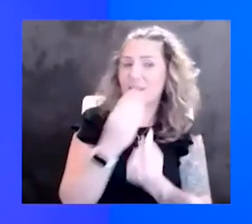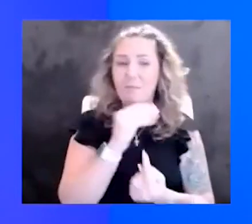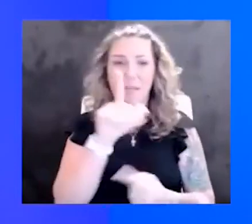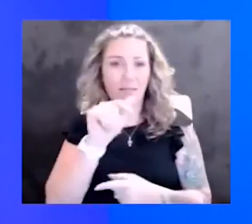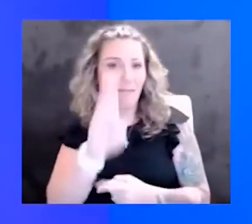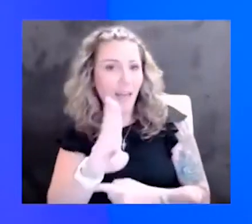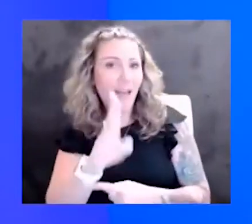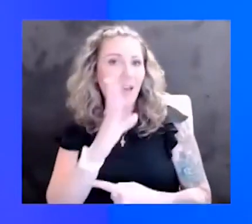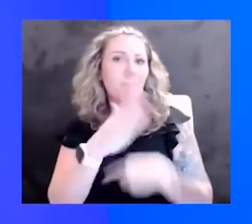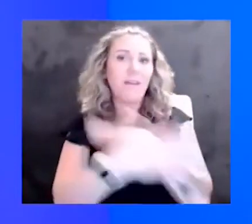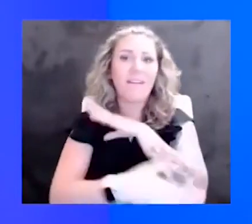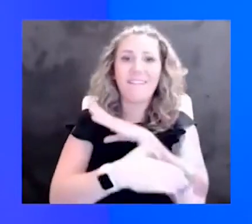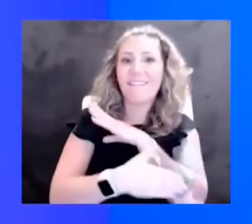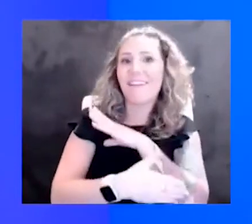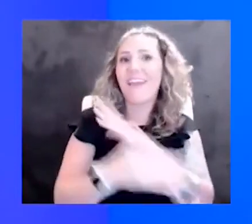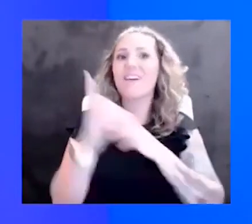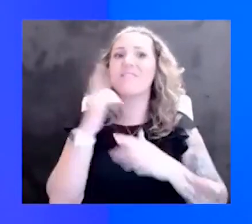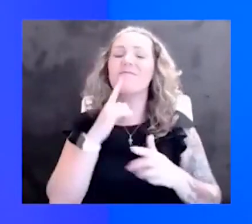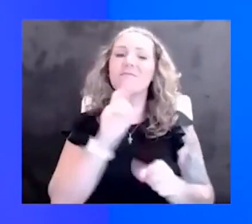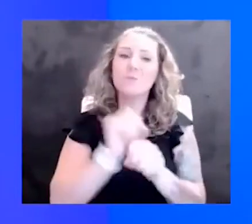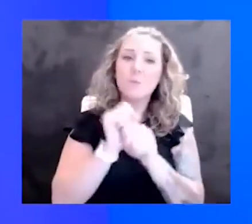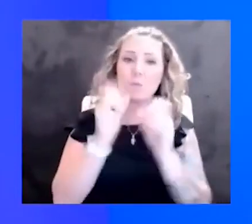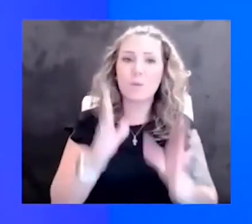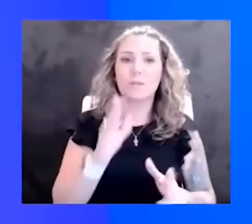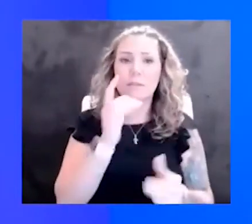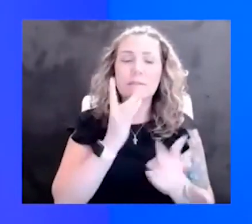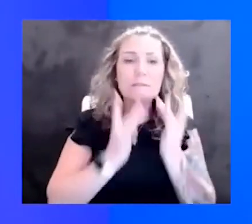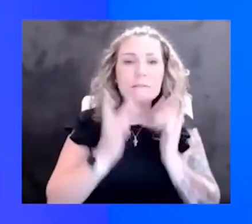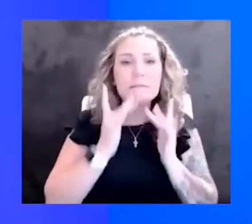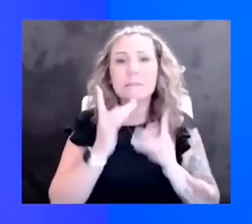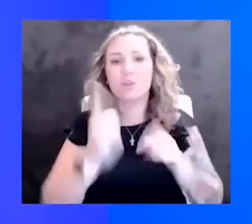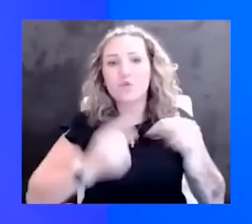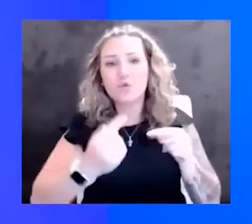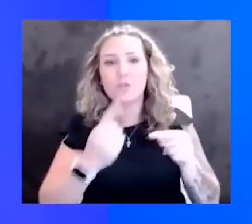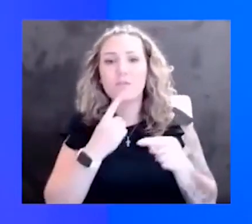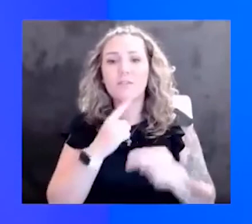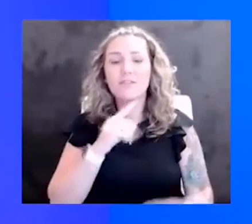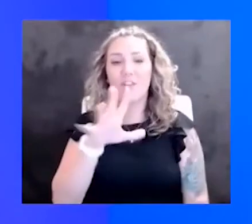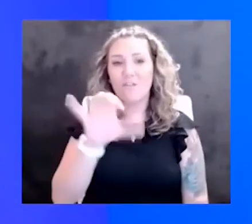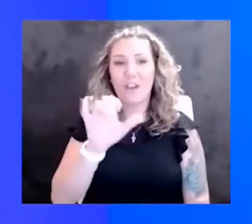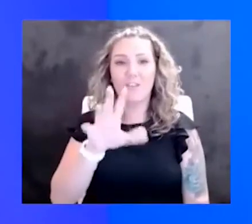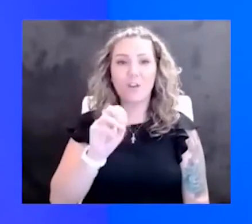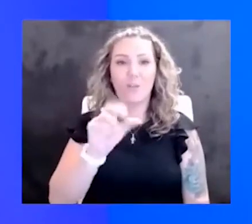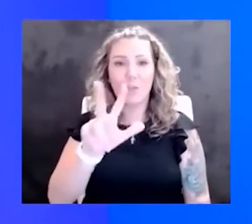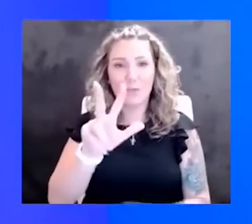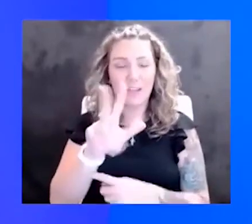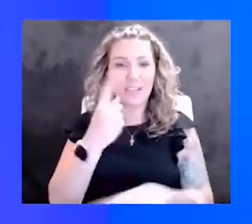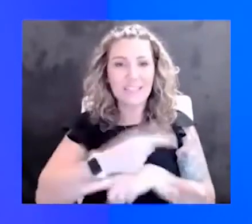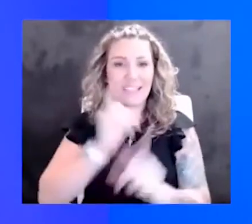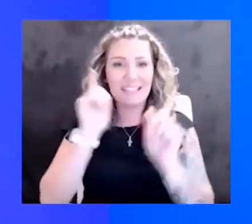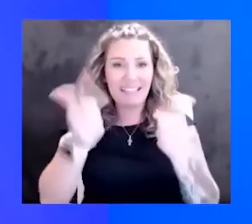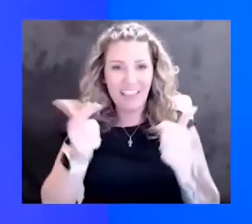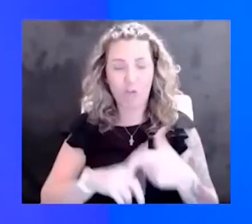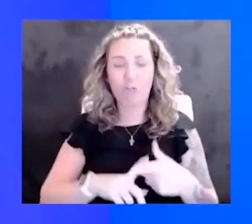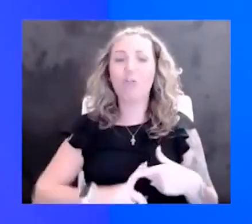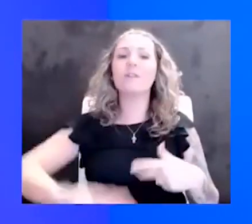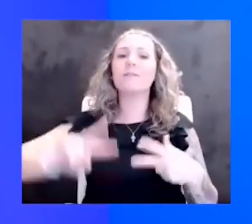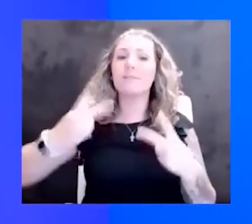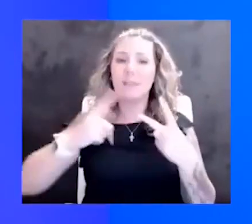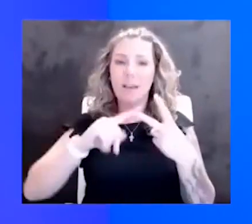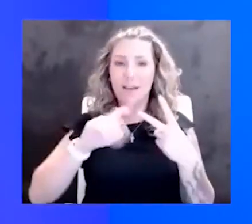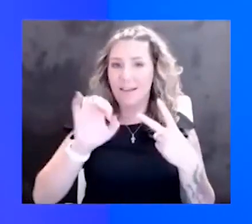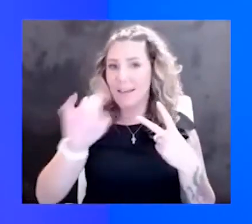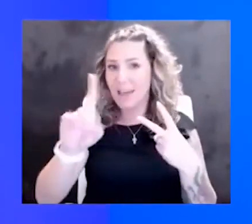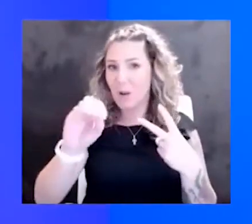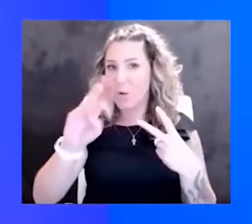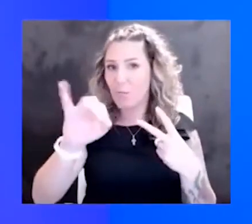been struggling through this as well. So 503 days later, we're still at it. The second thing, Ed O'Malley tomorrow, where